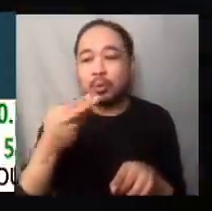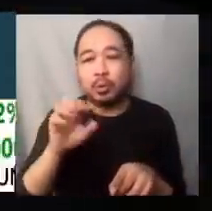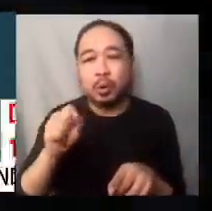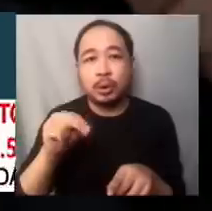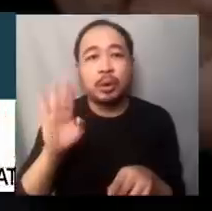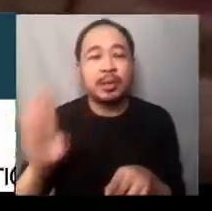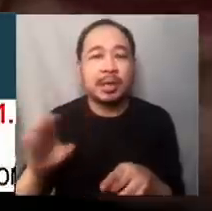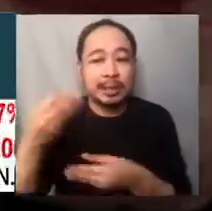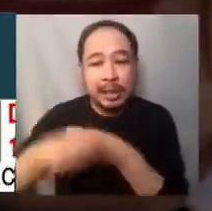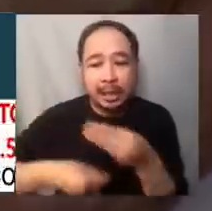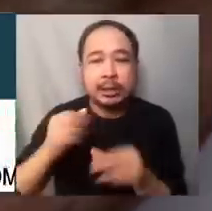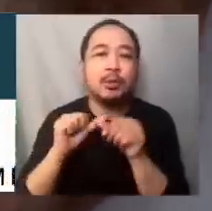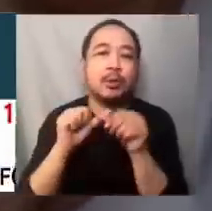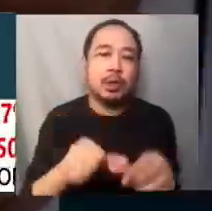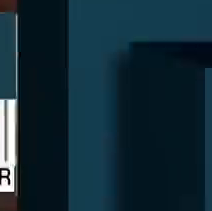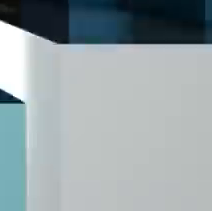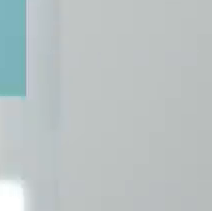long after his death.